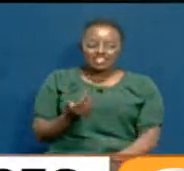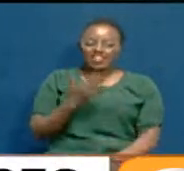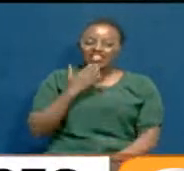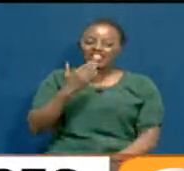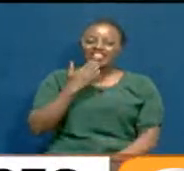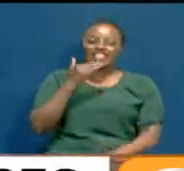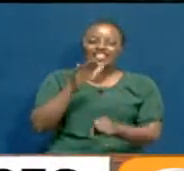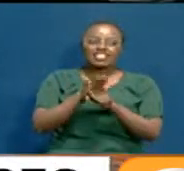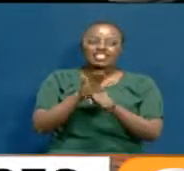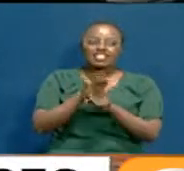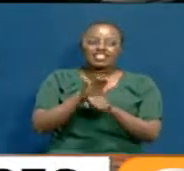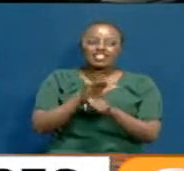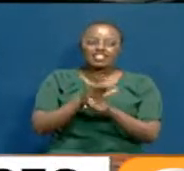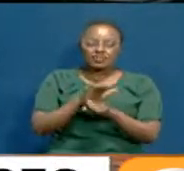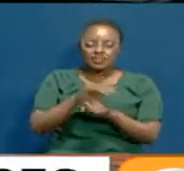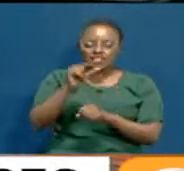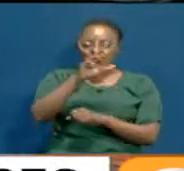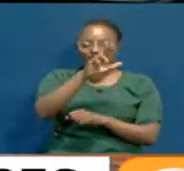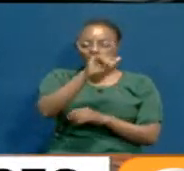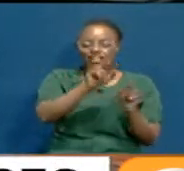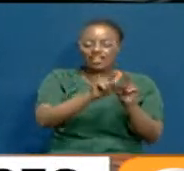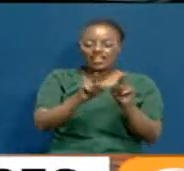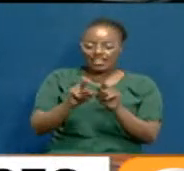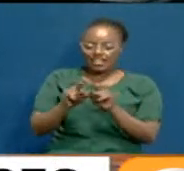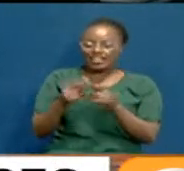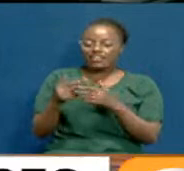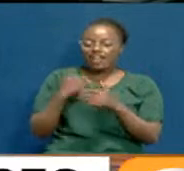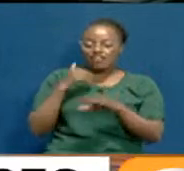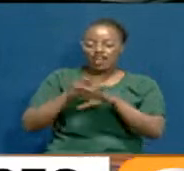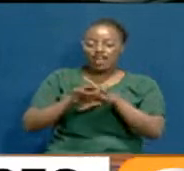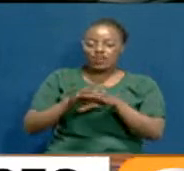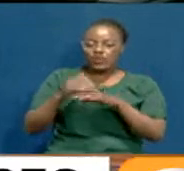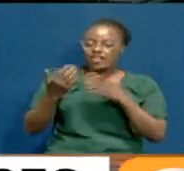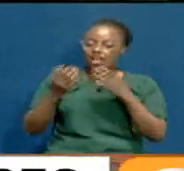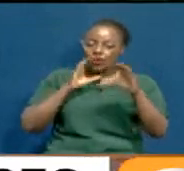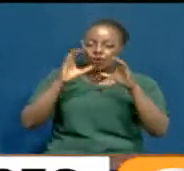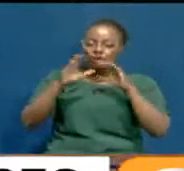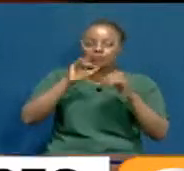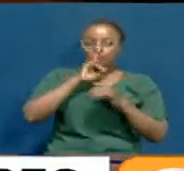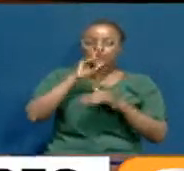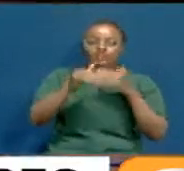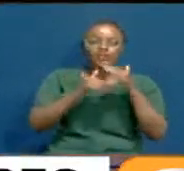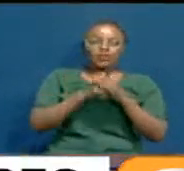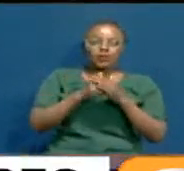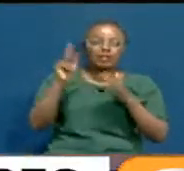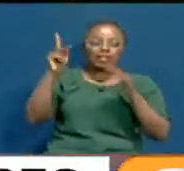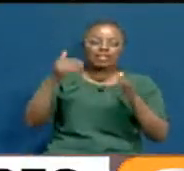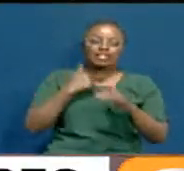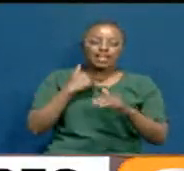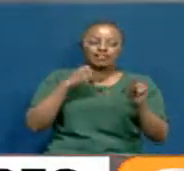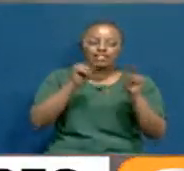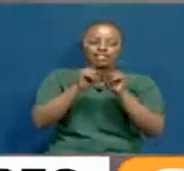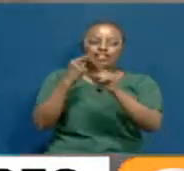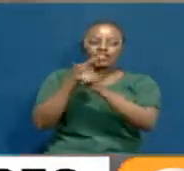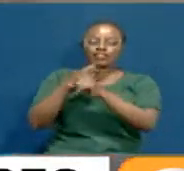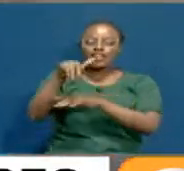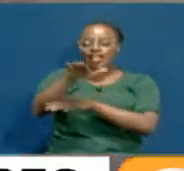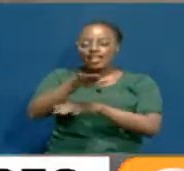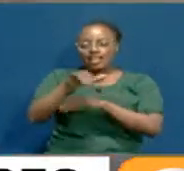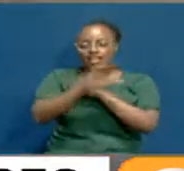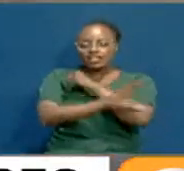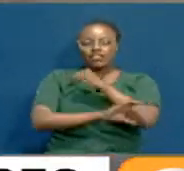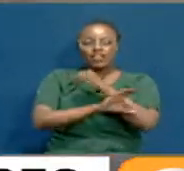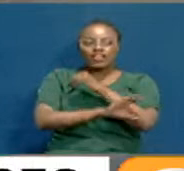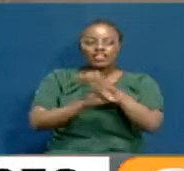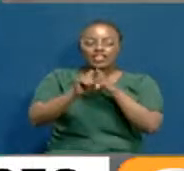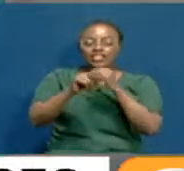much. Thank you. Victoria. And that does it for Voters Hub. A spirited conversation here that I'm sure many Kenyans are having across the country as well.